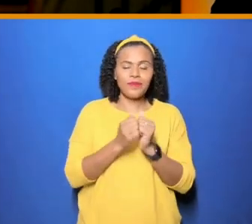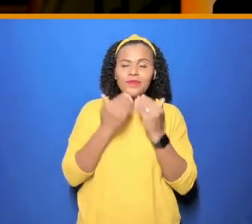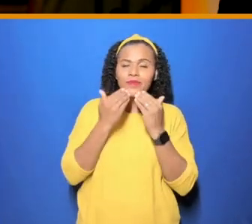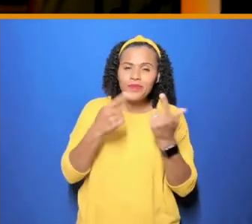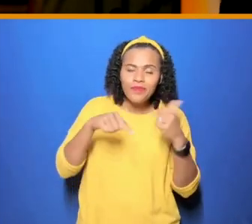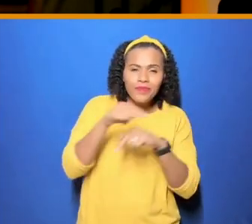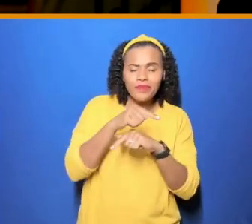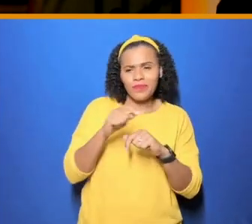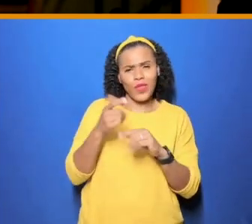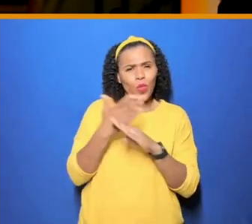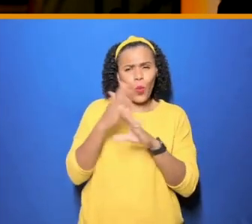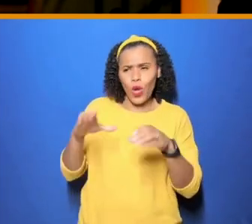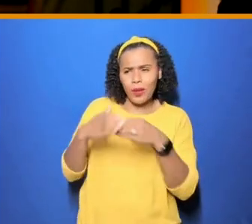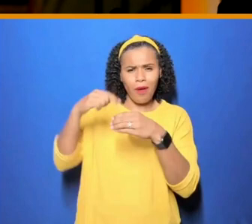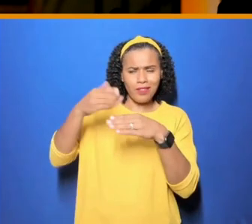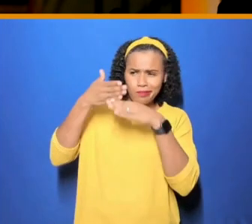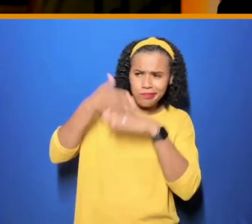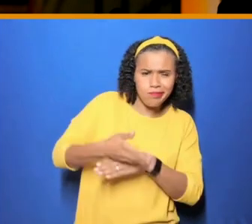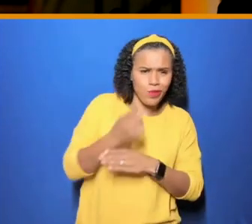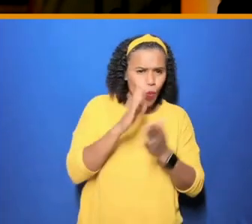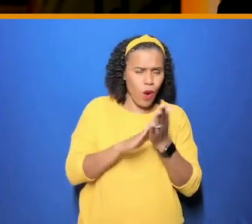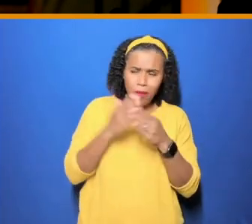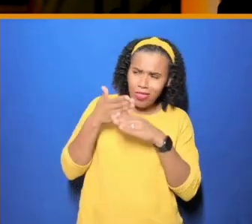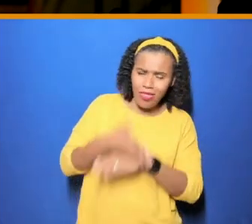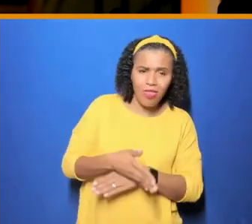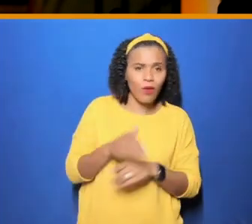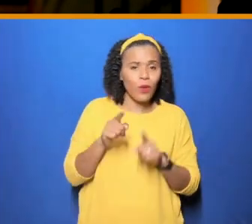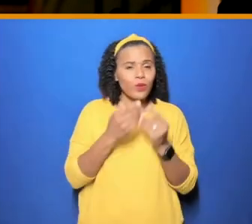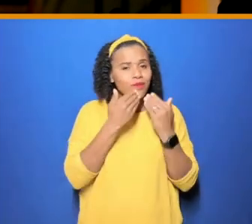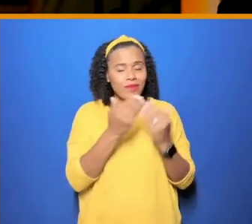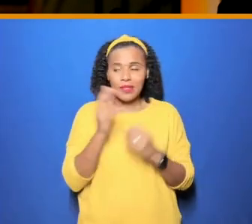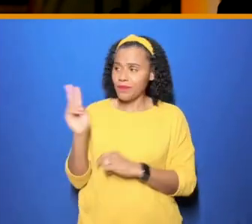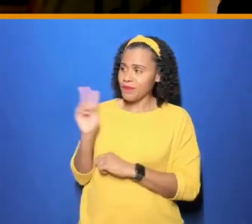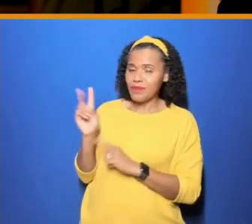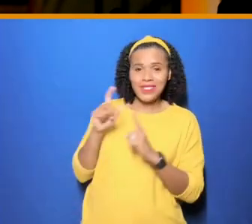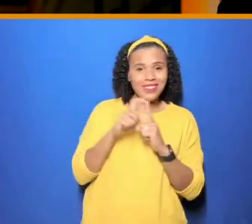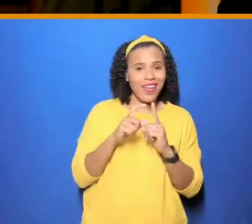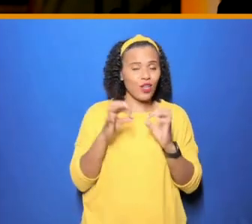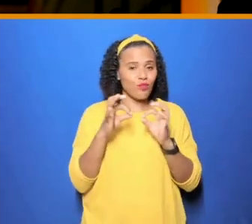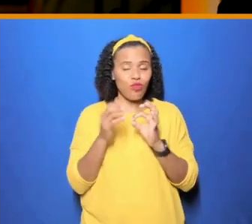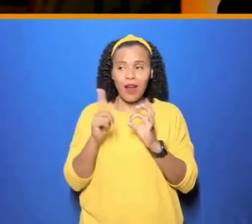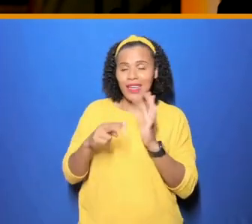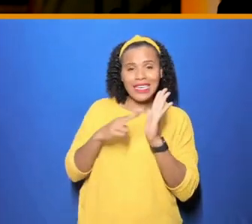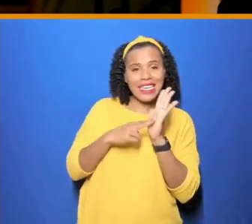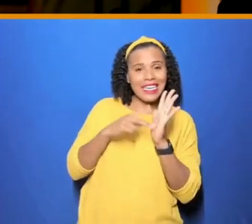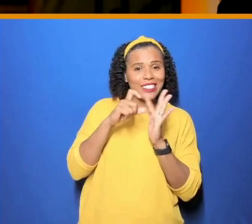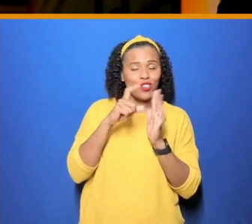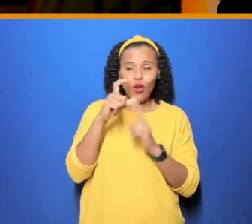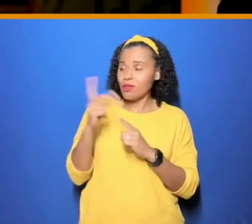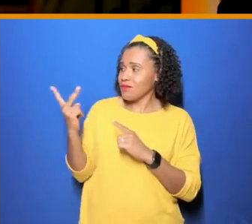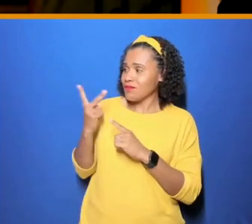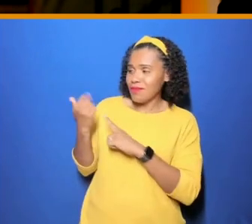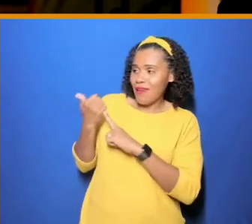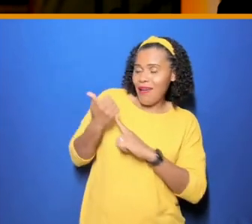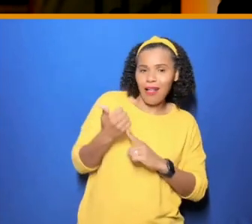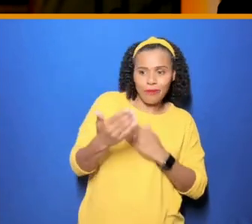of hard work? Can I also thank my aides, Duncan Brack and Nick DeCosta, for helping me through the votes?